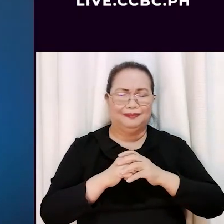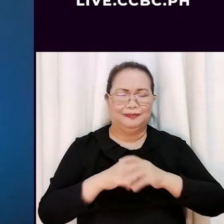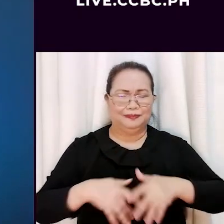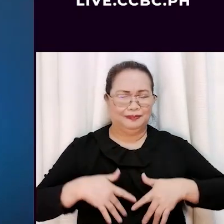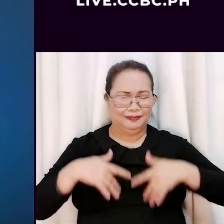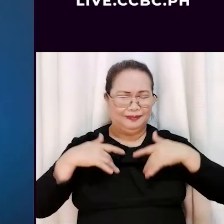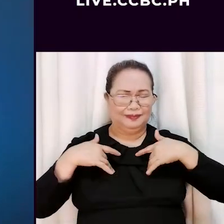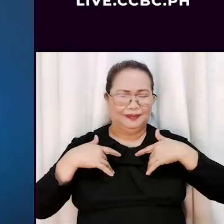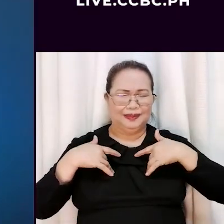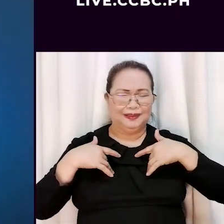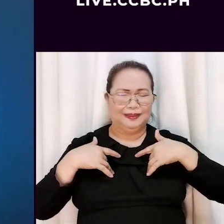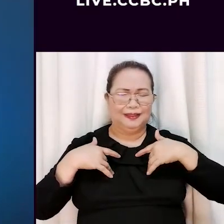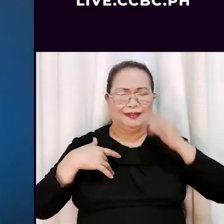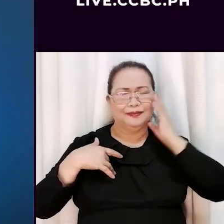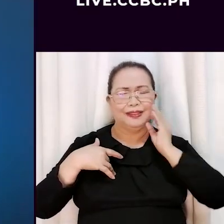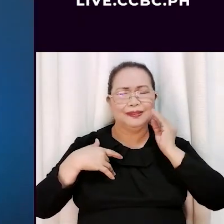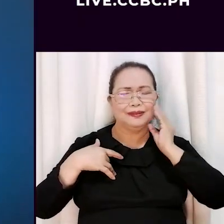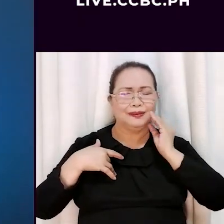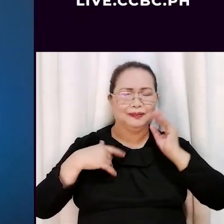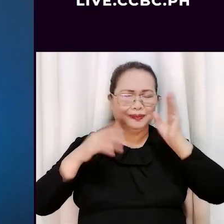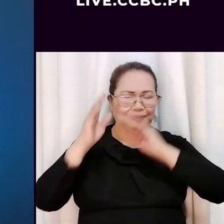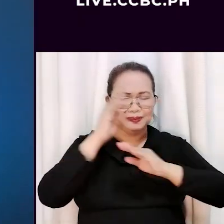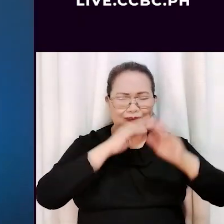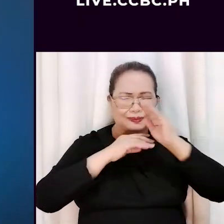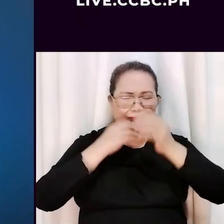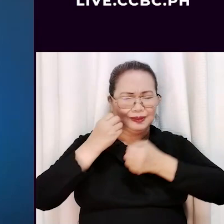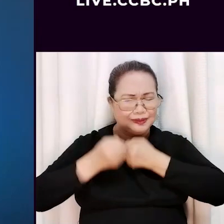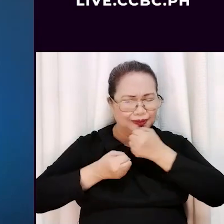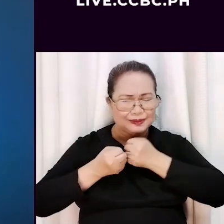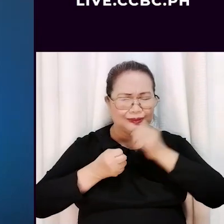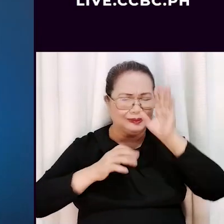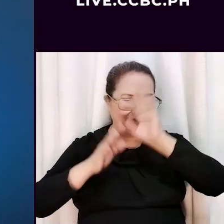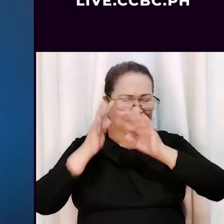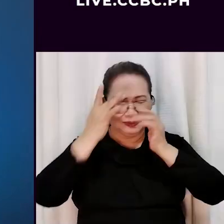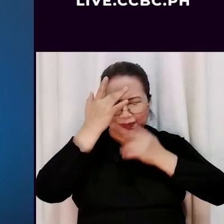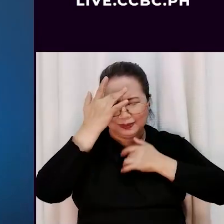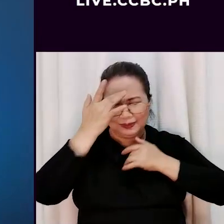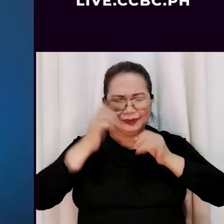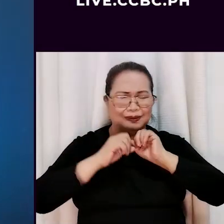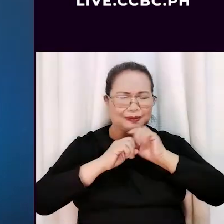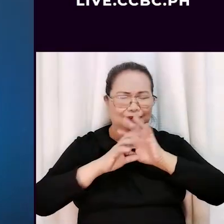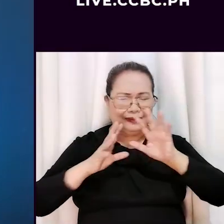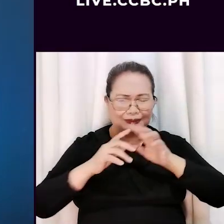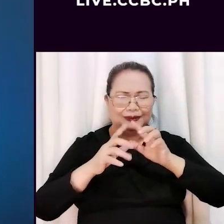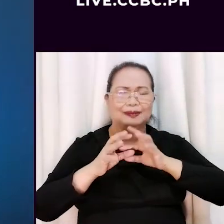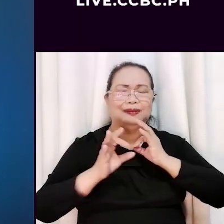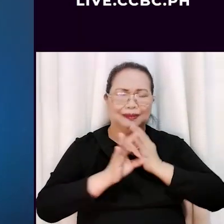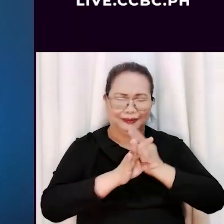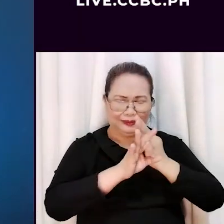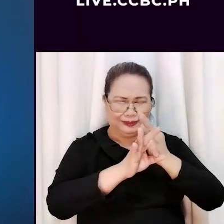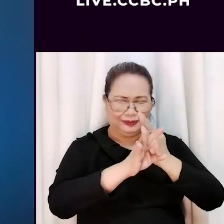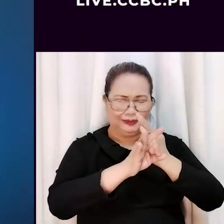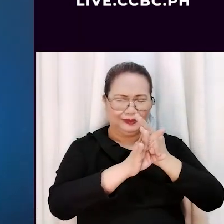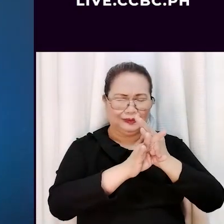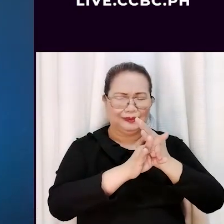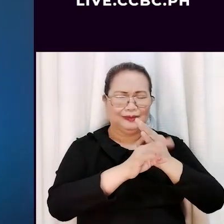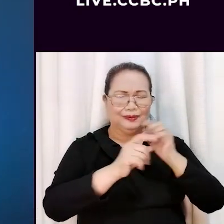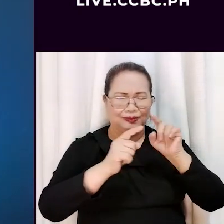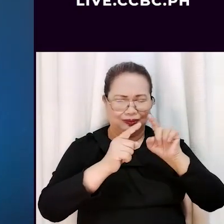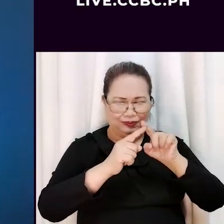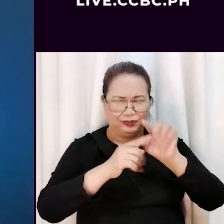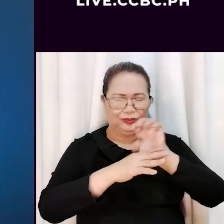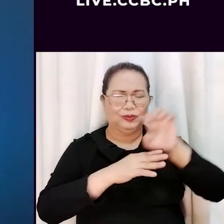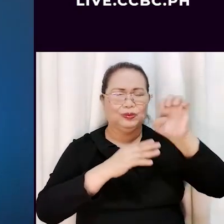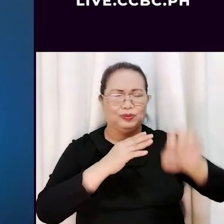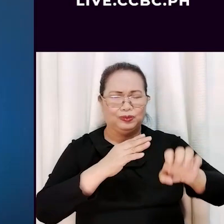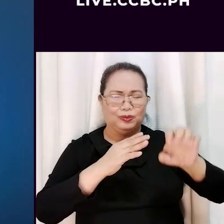live amidst tribulations and affliction and be faithful to the